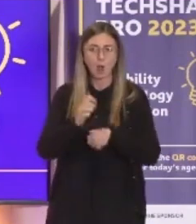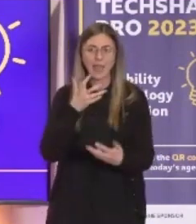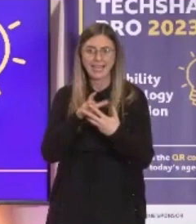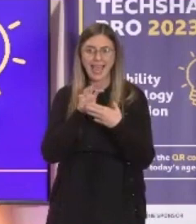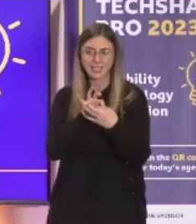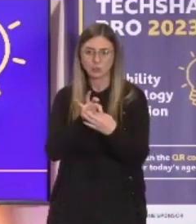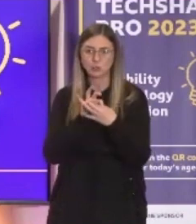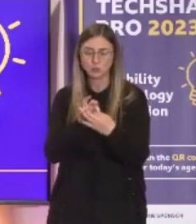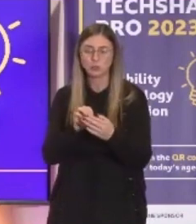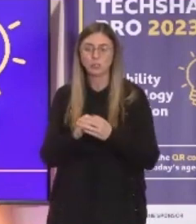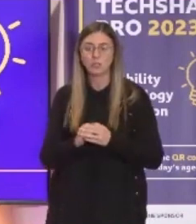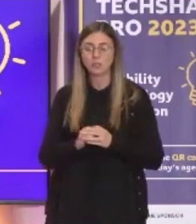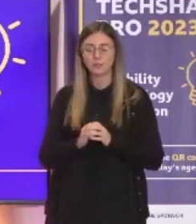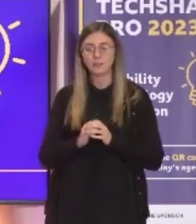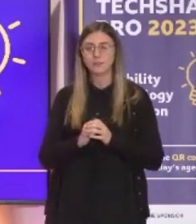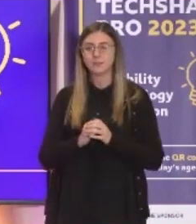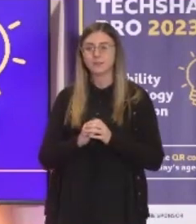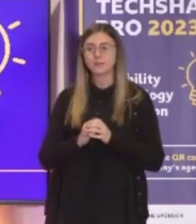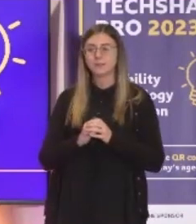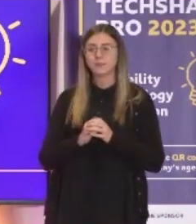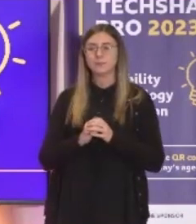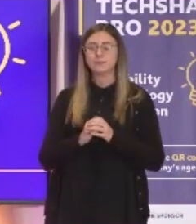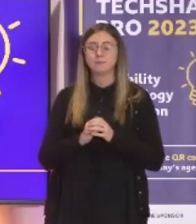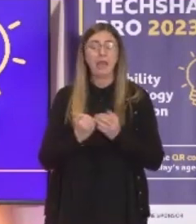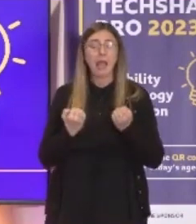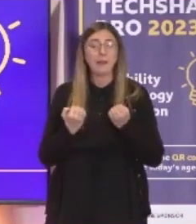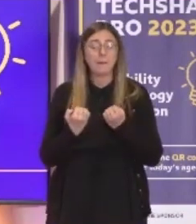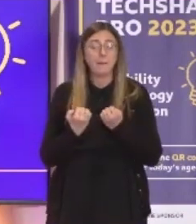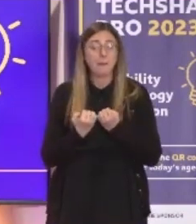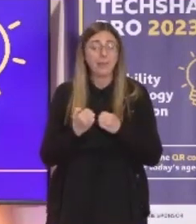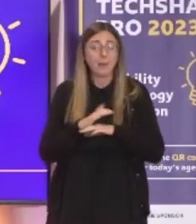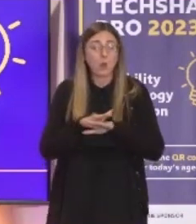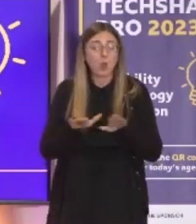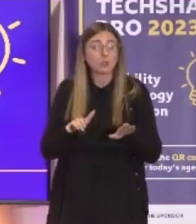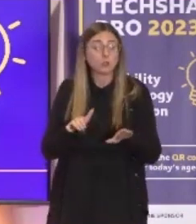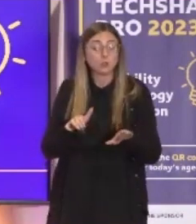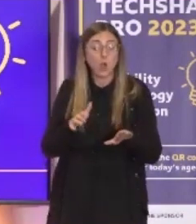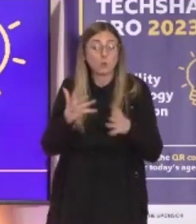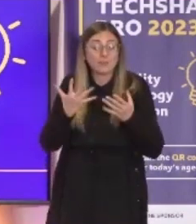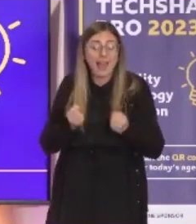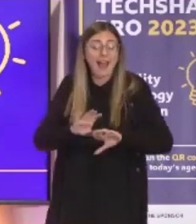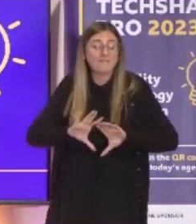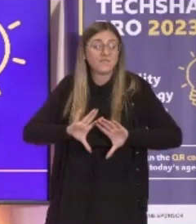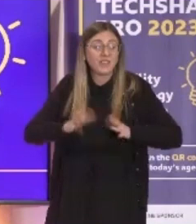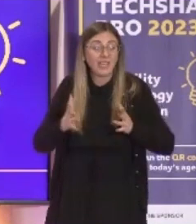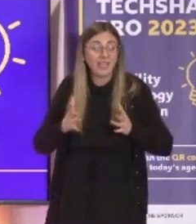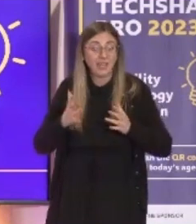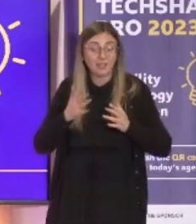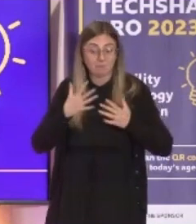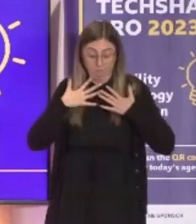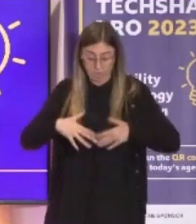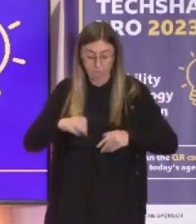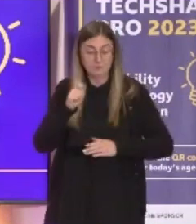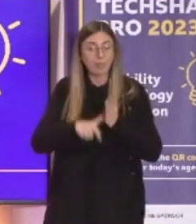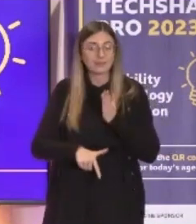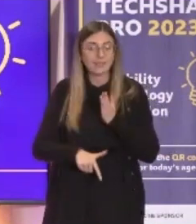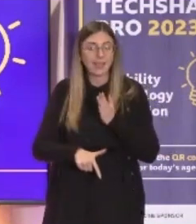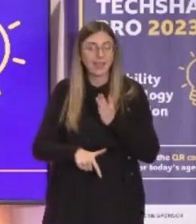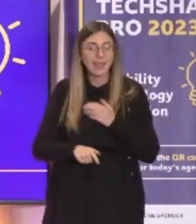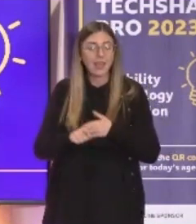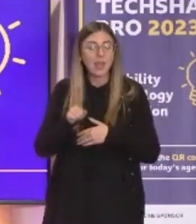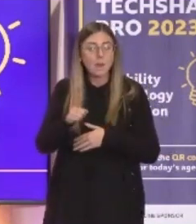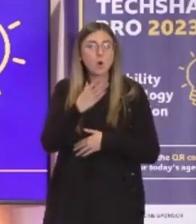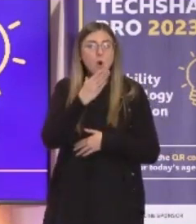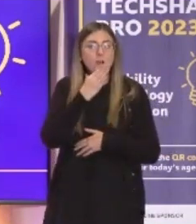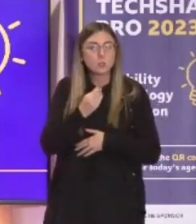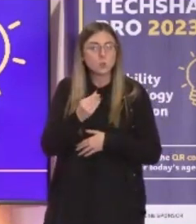you have people who are who don't acknowledge to having any kind of disability using a chin joystick and